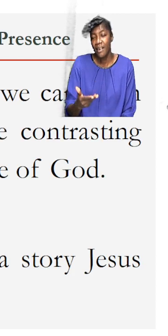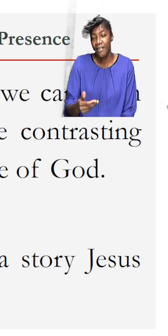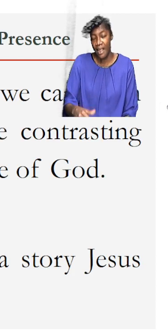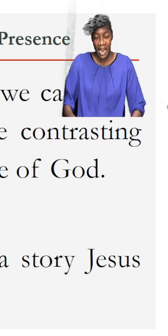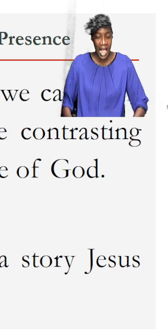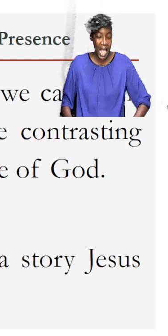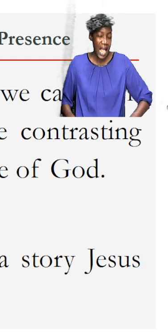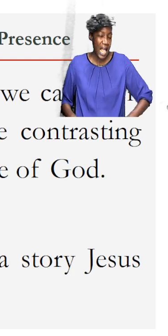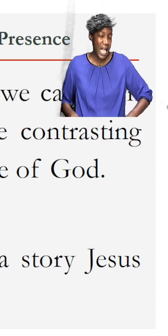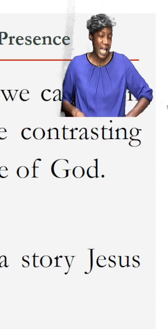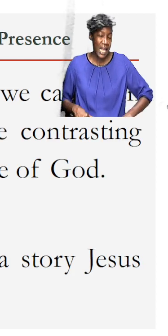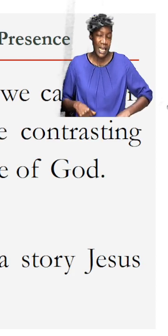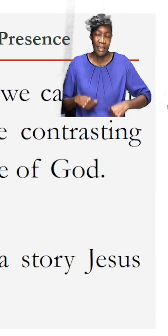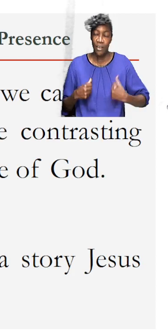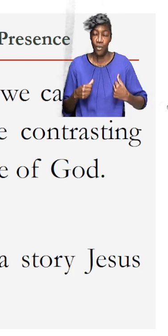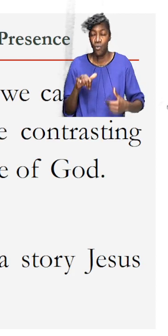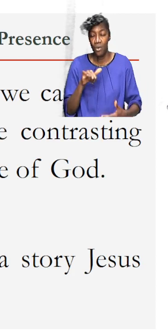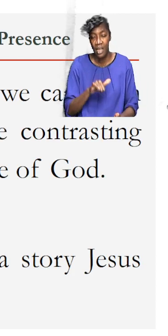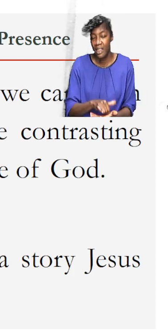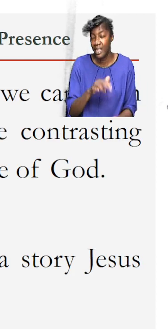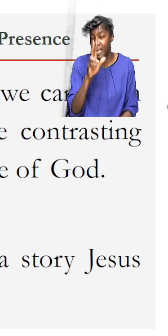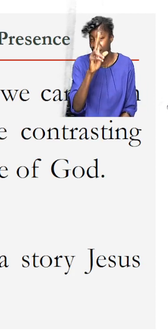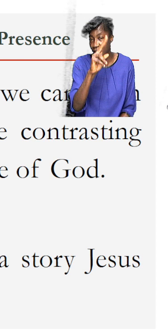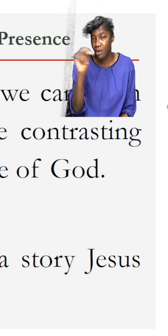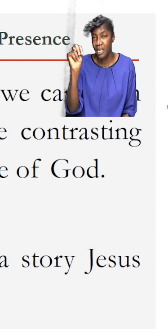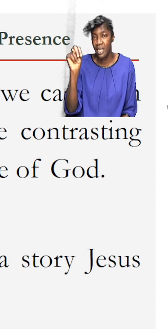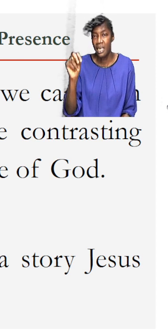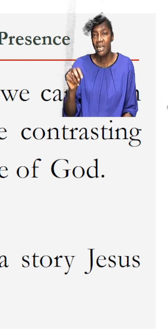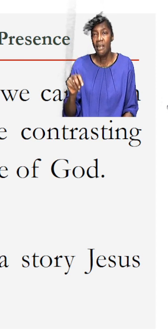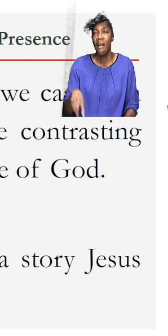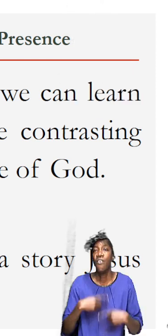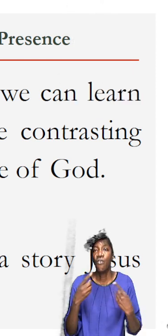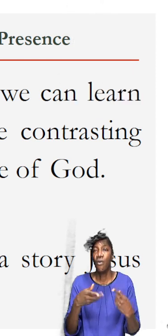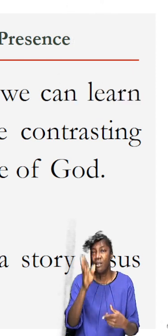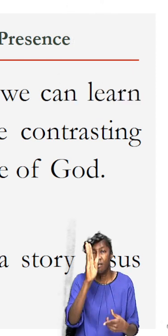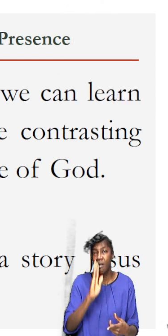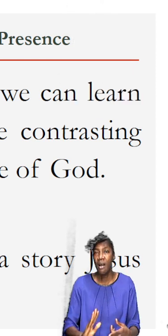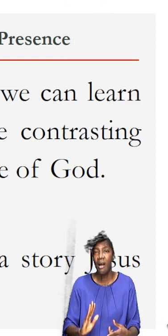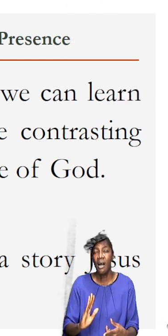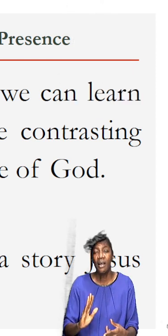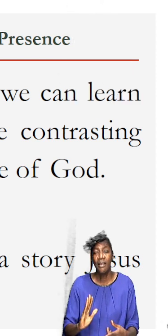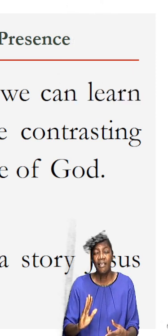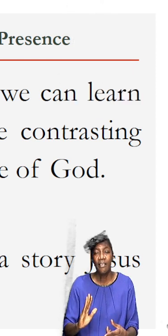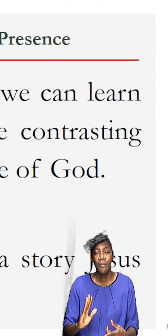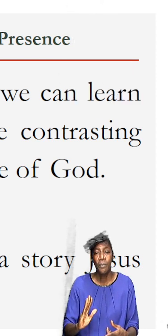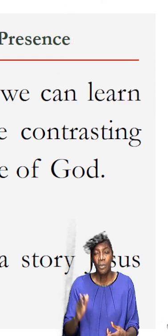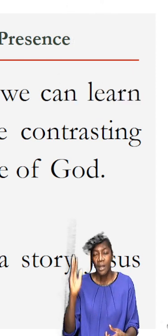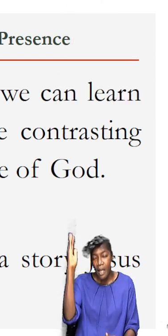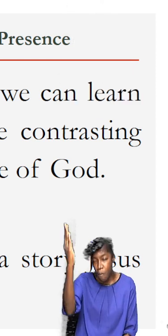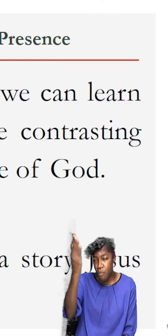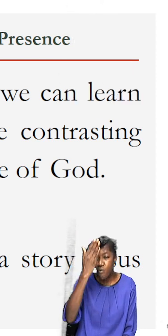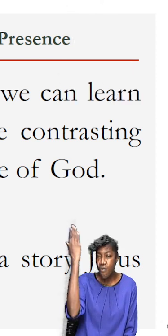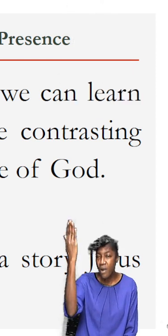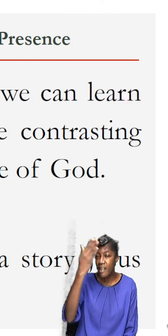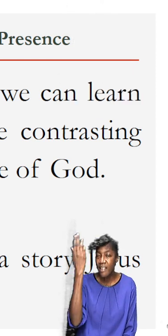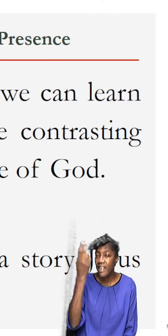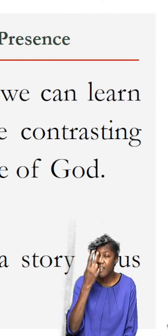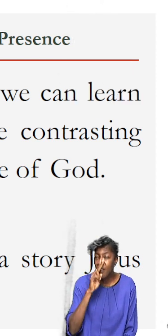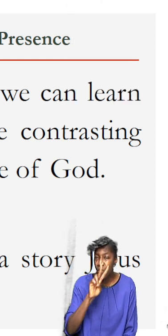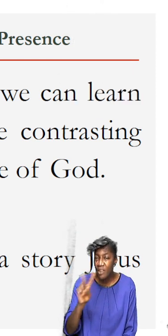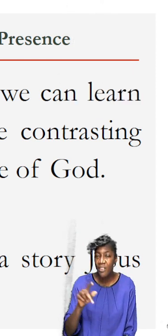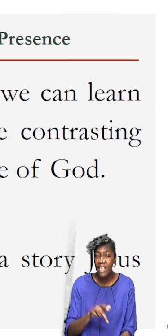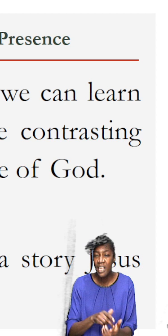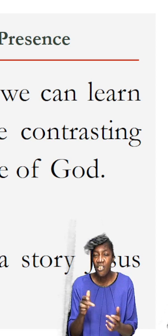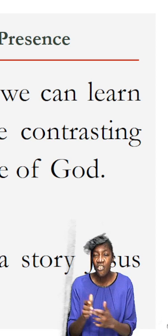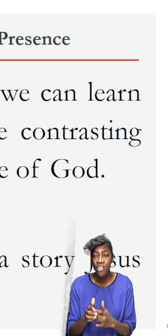attitude that we need as we get into the presence of God. There's an attitude that is very important. And we saw